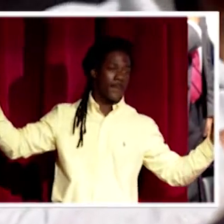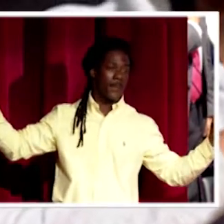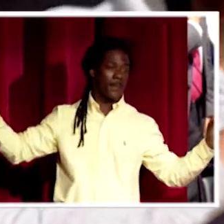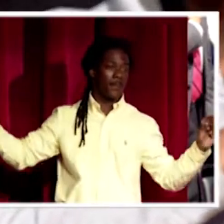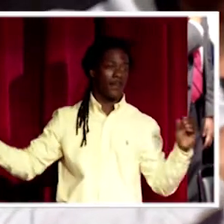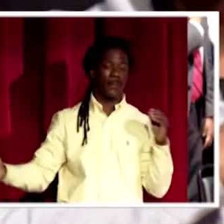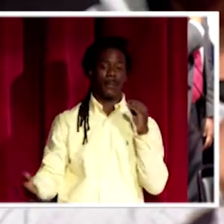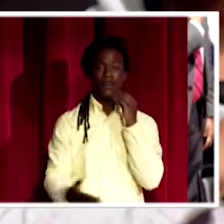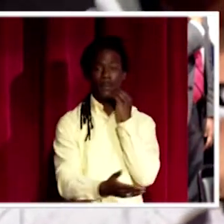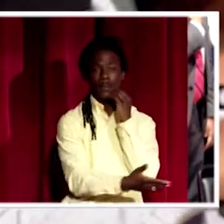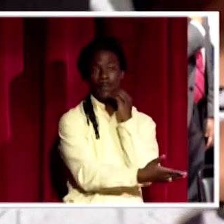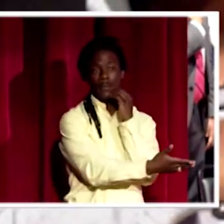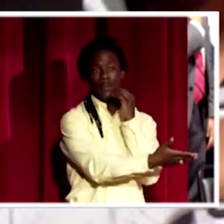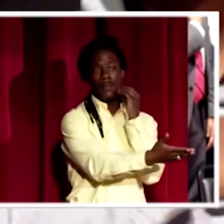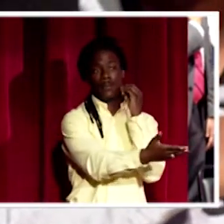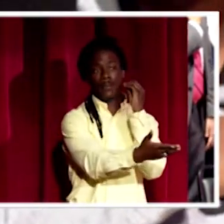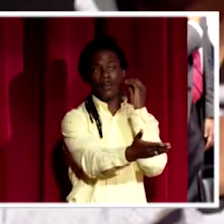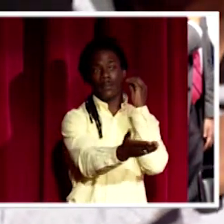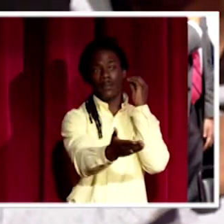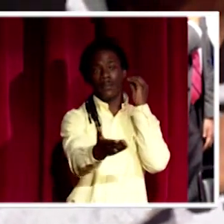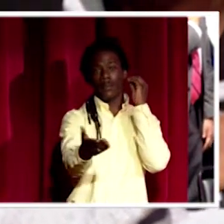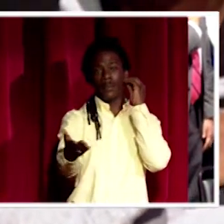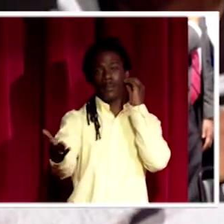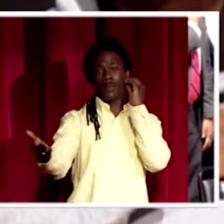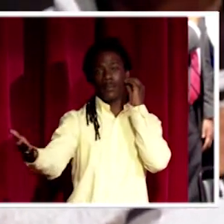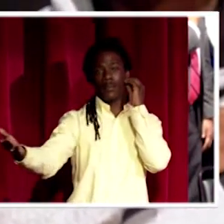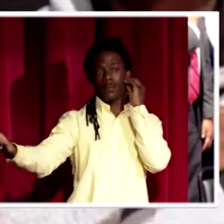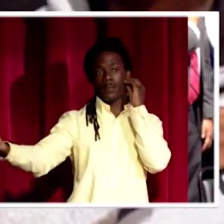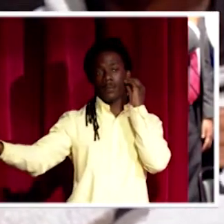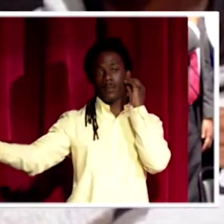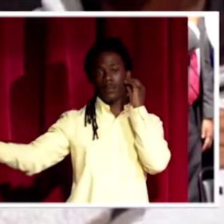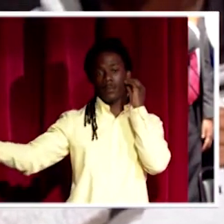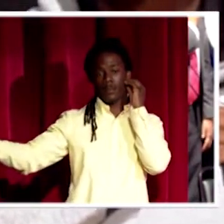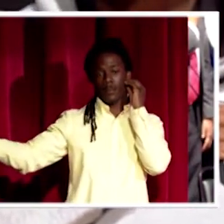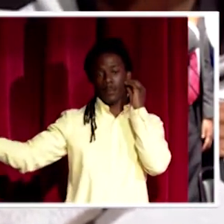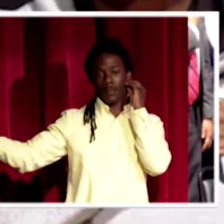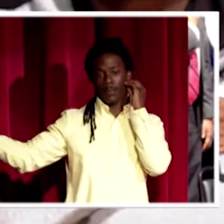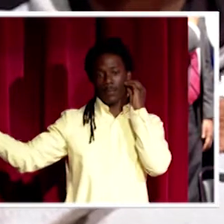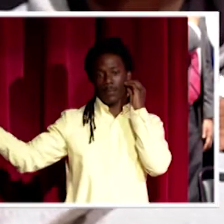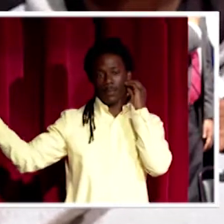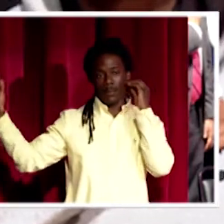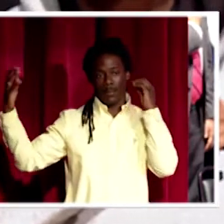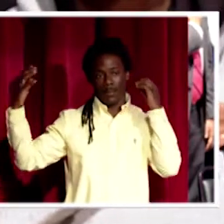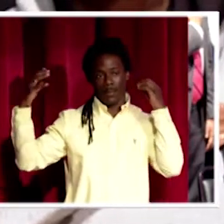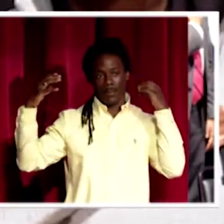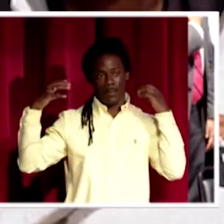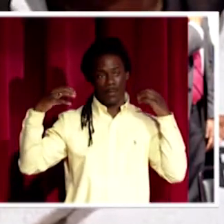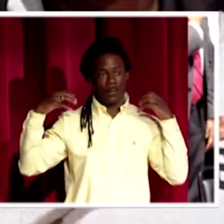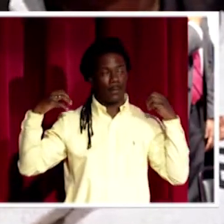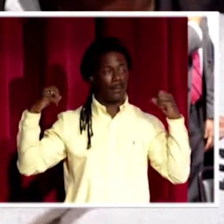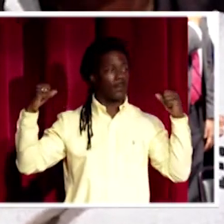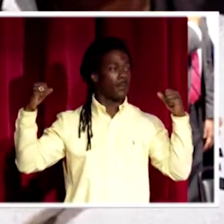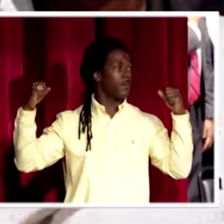free and the home of the